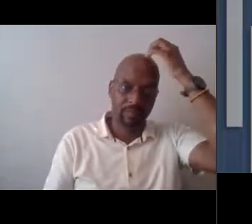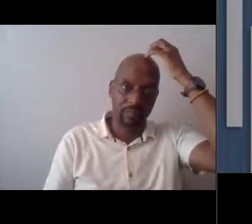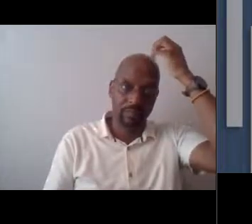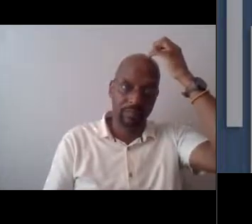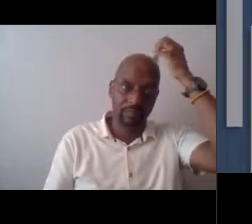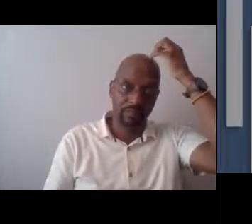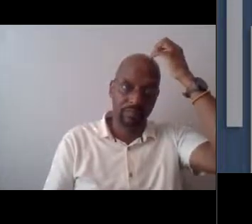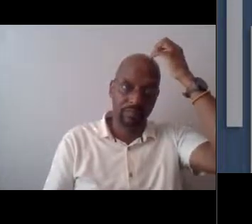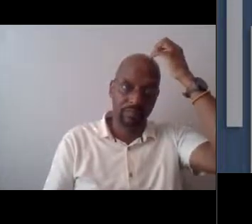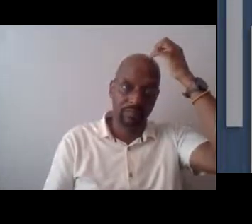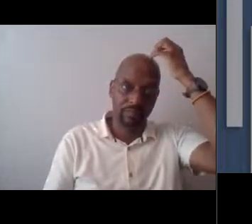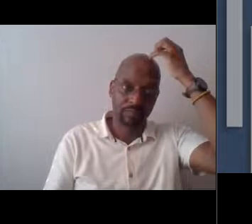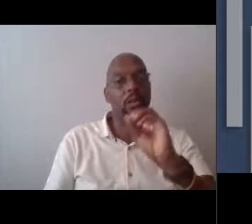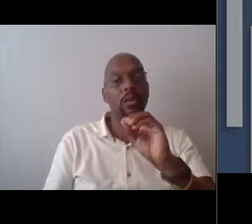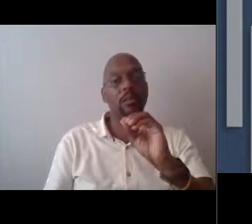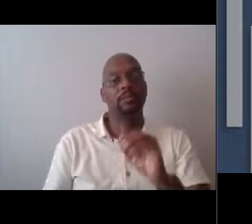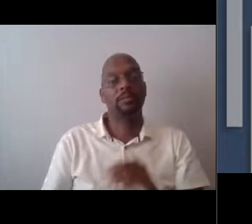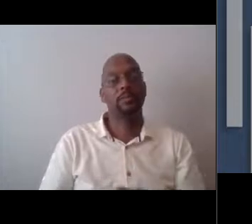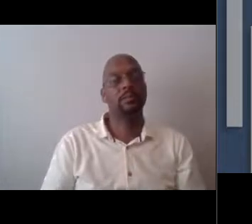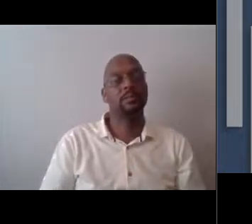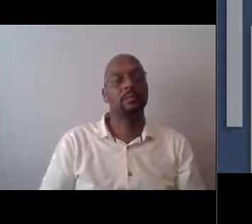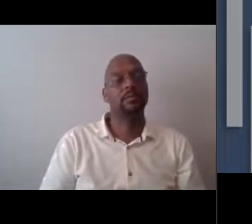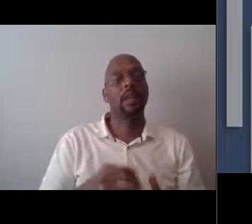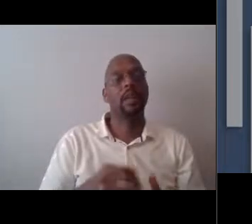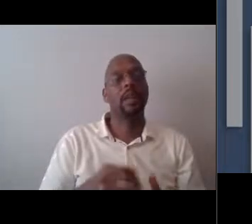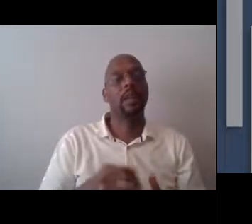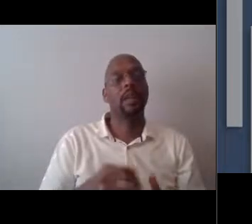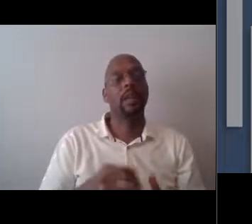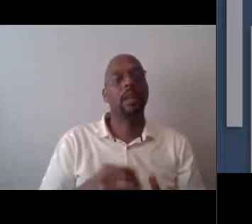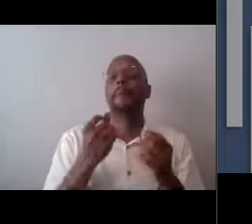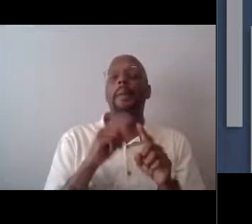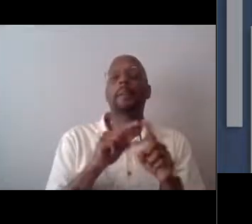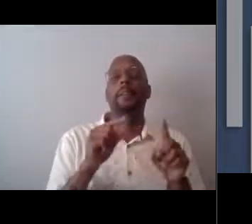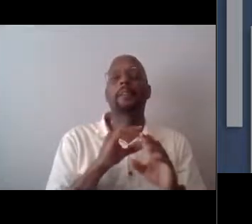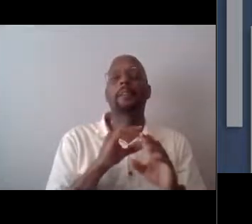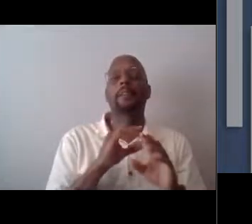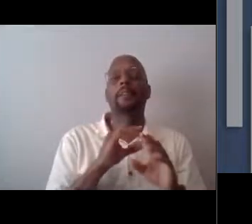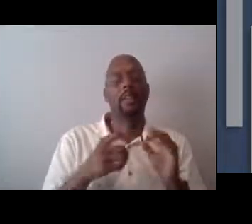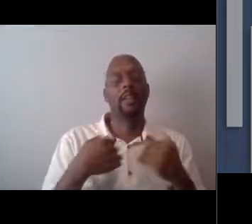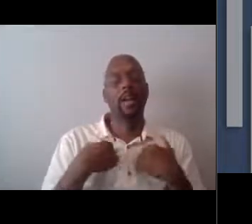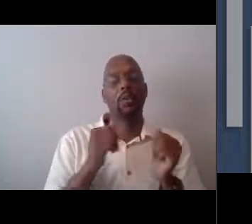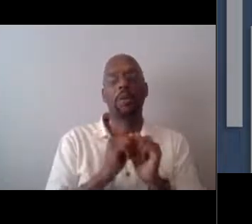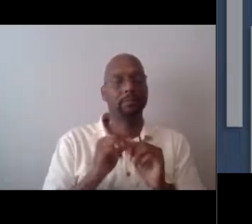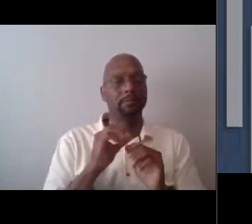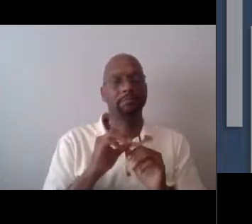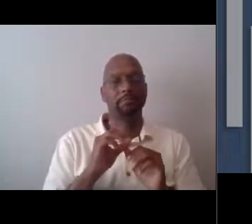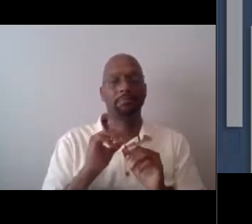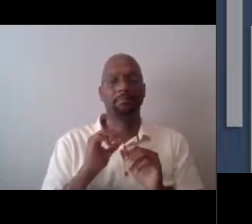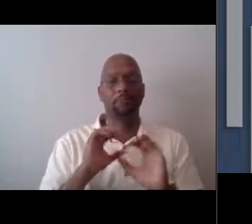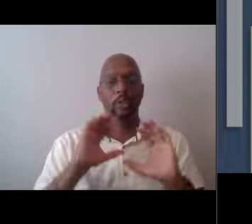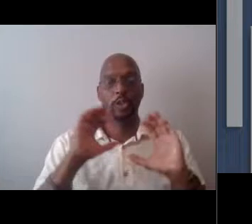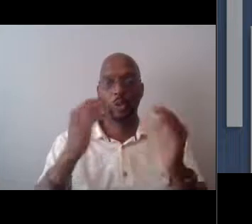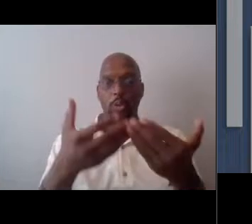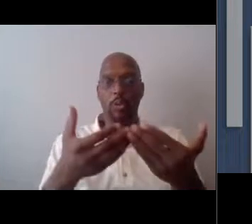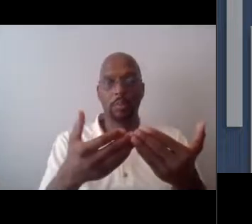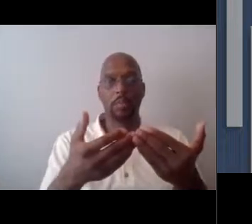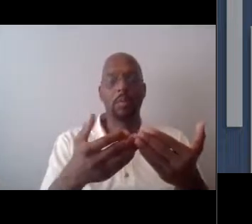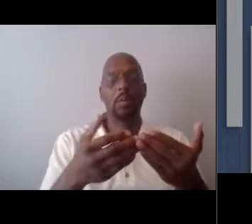So I think there are many conversations that we need to have with the entire stakeholder community on use. But one concrete use that